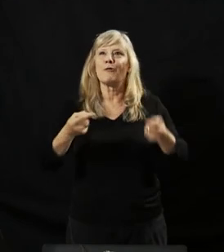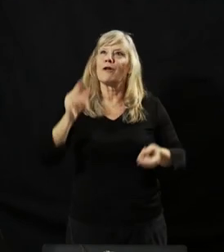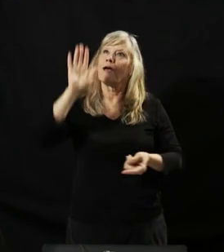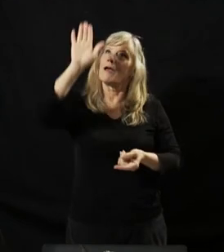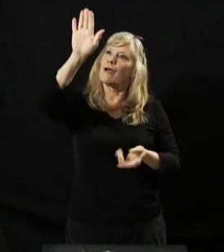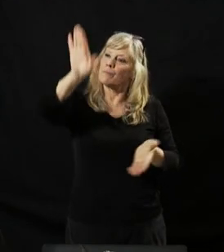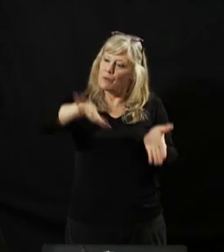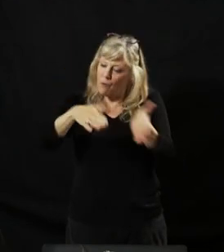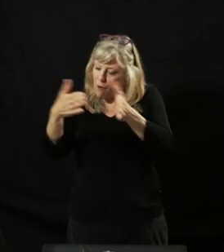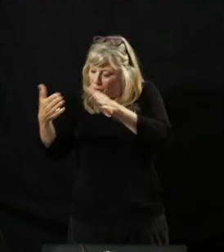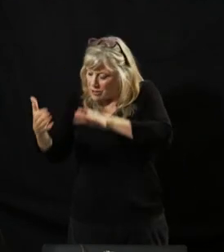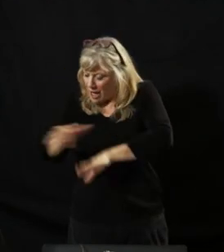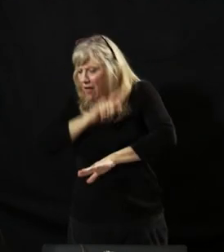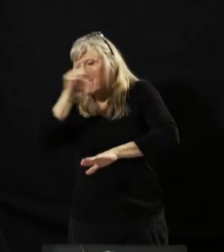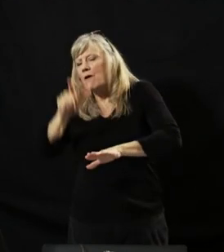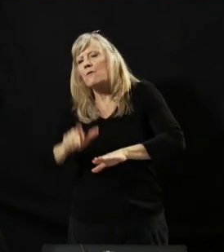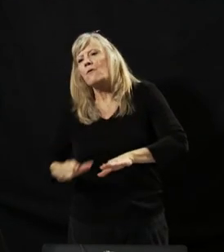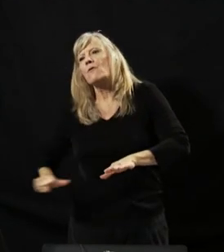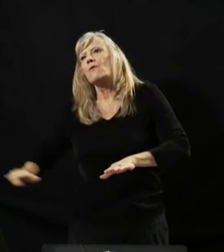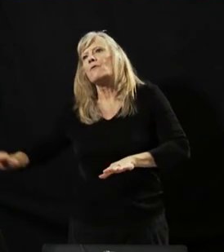O Lord,